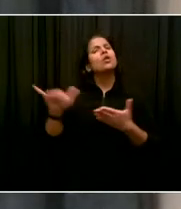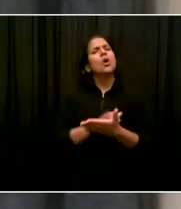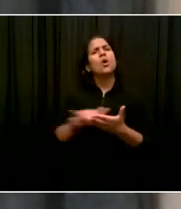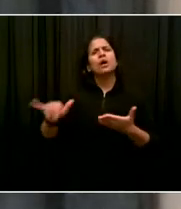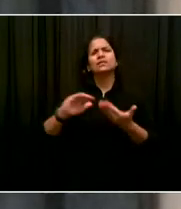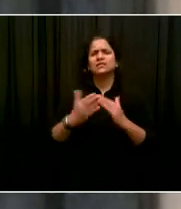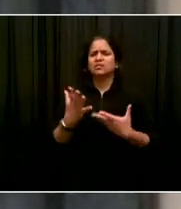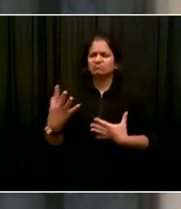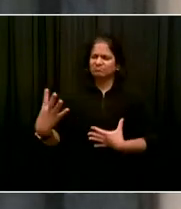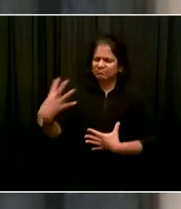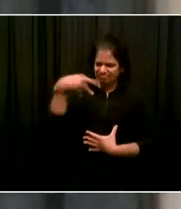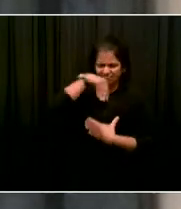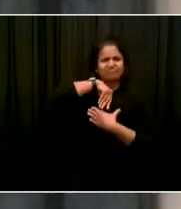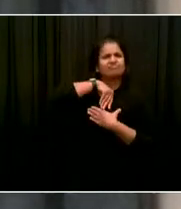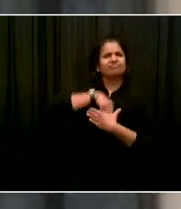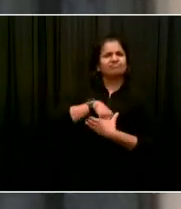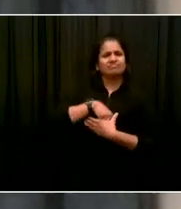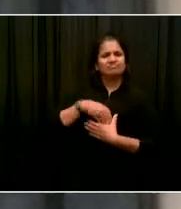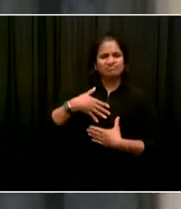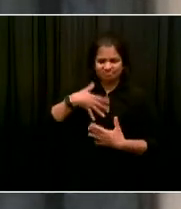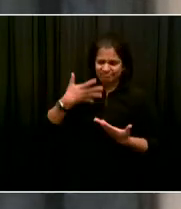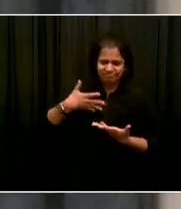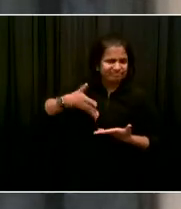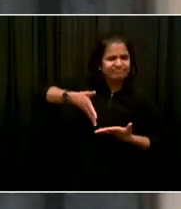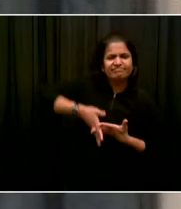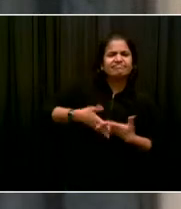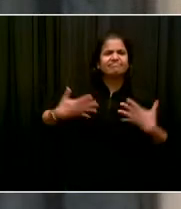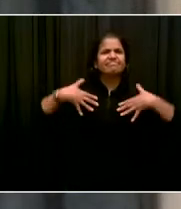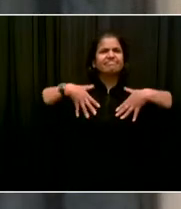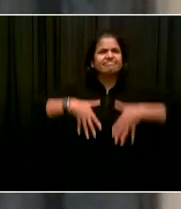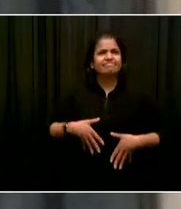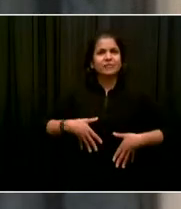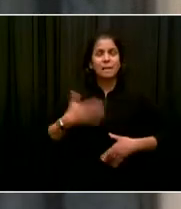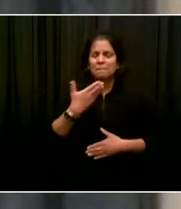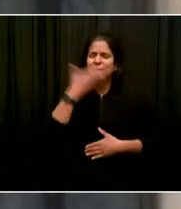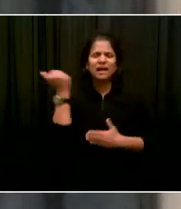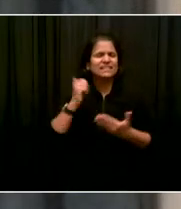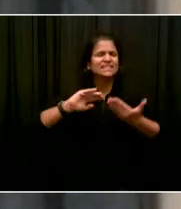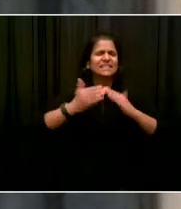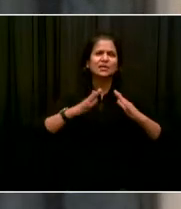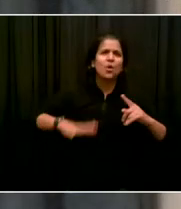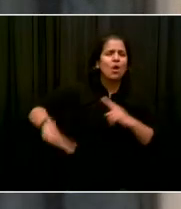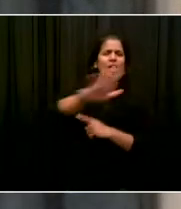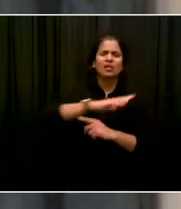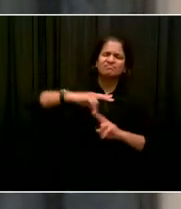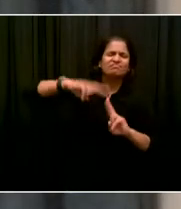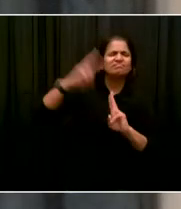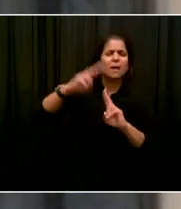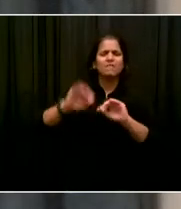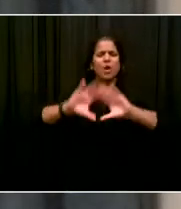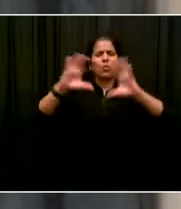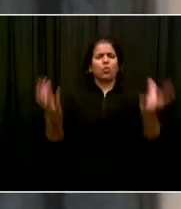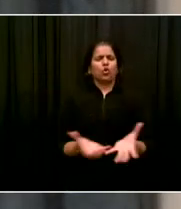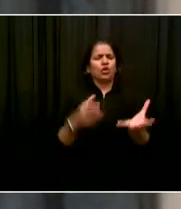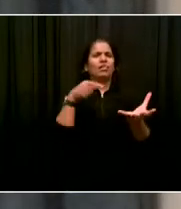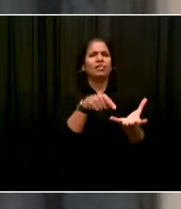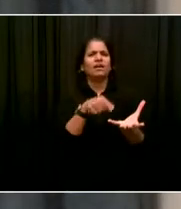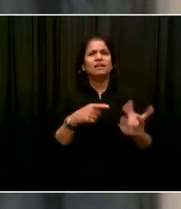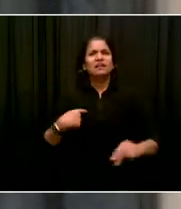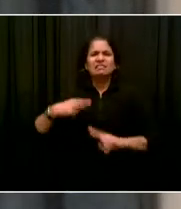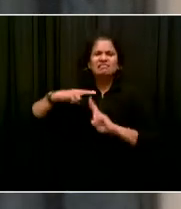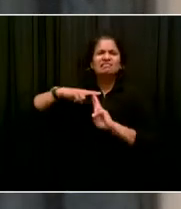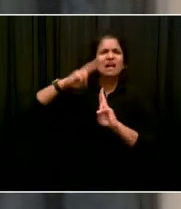world, and the greatest city is gonna have great problems, but we overcome, which is something we, as you